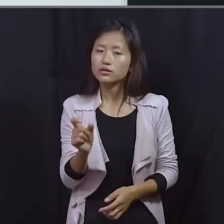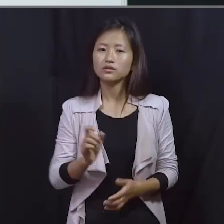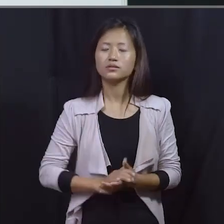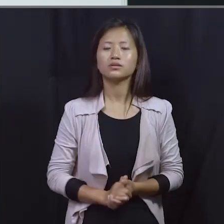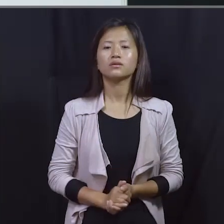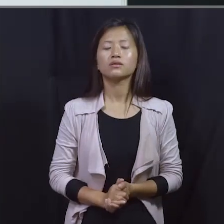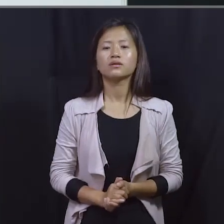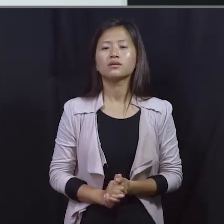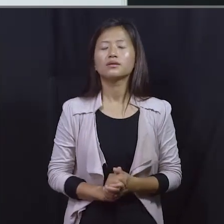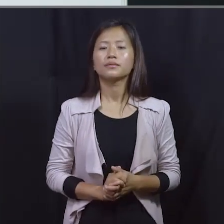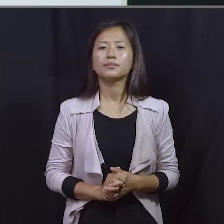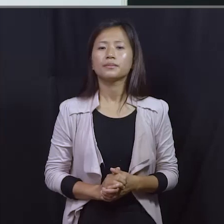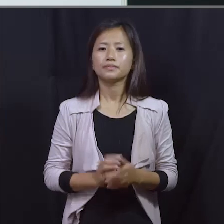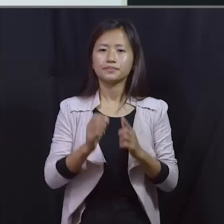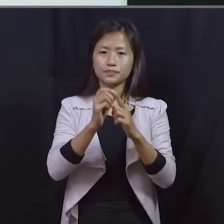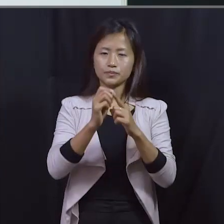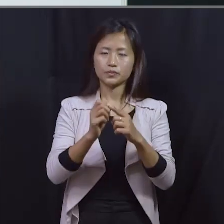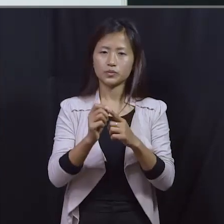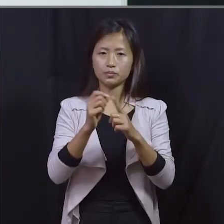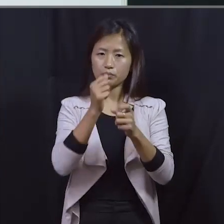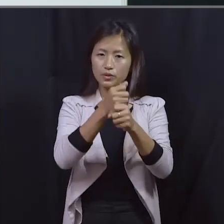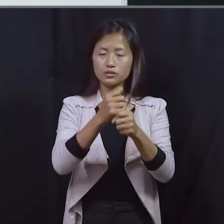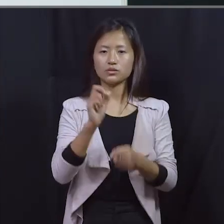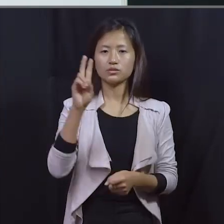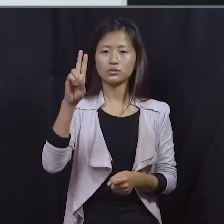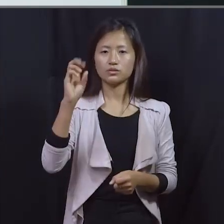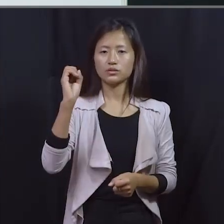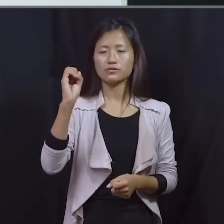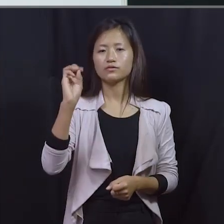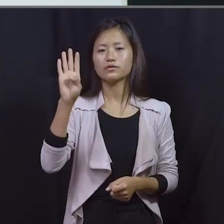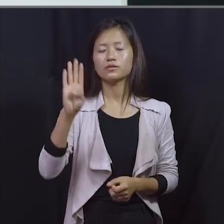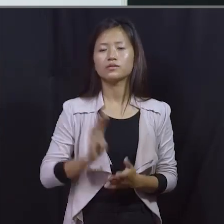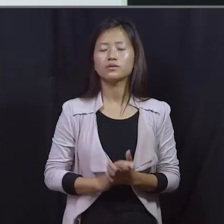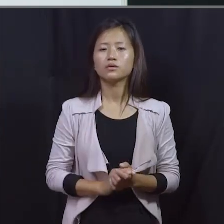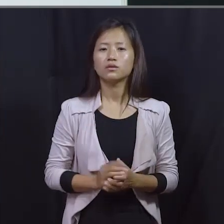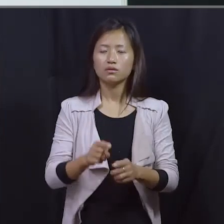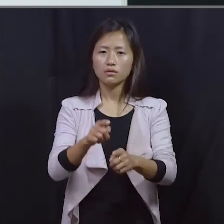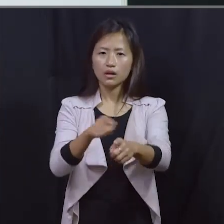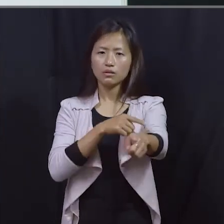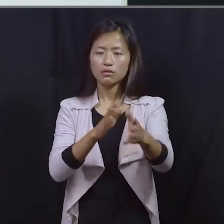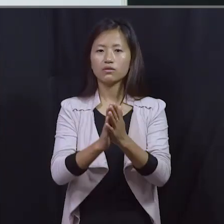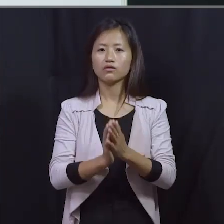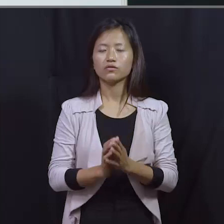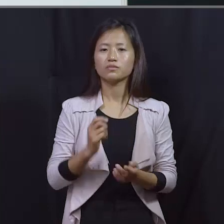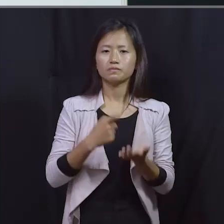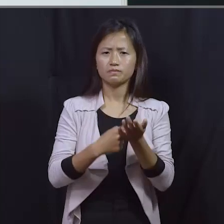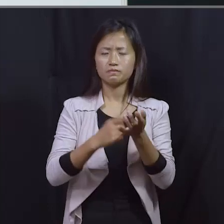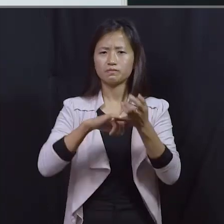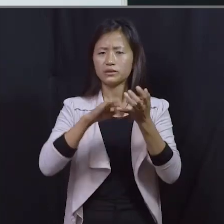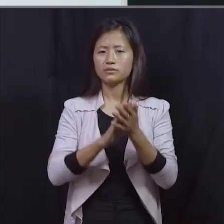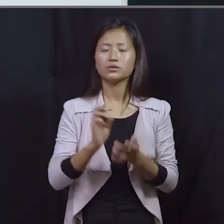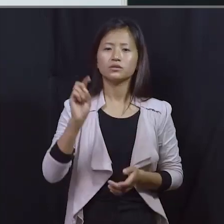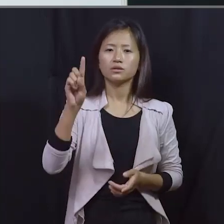an exaggerated fact, but in your page 204 you will find that just for a loan of rupees 100,